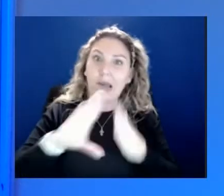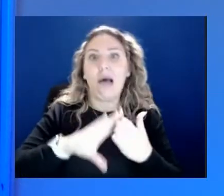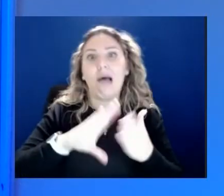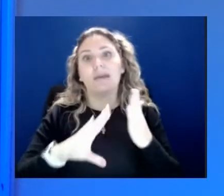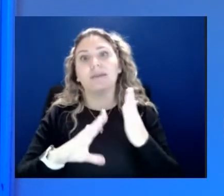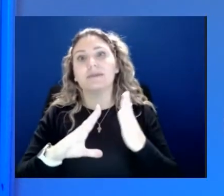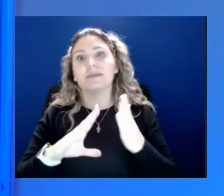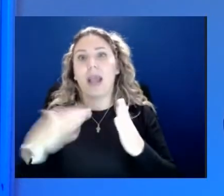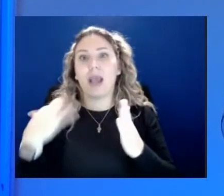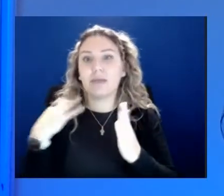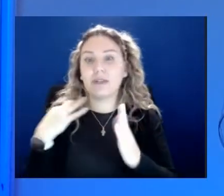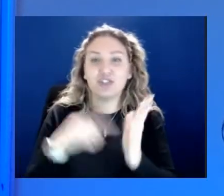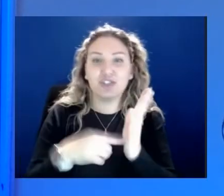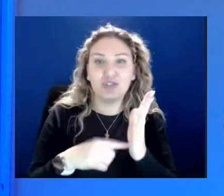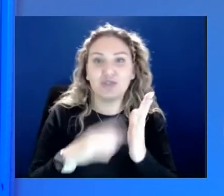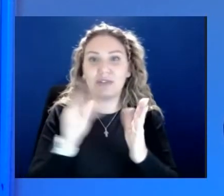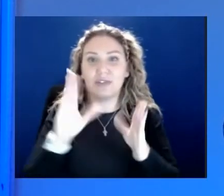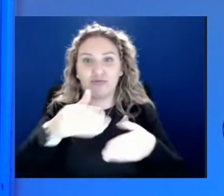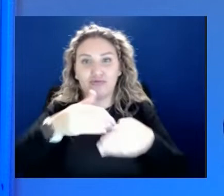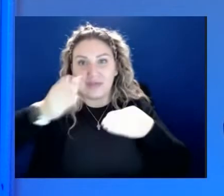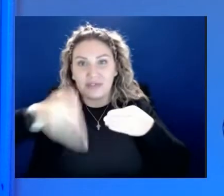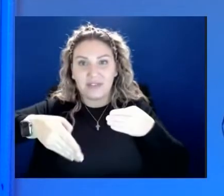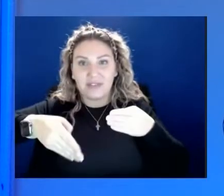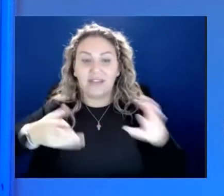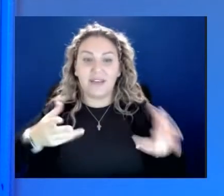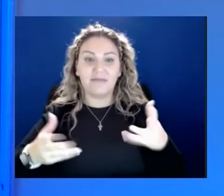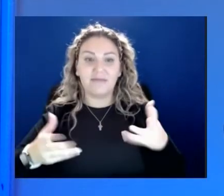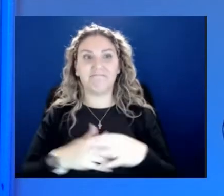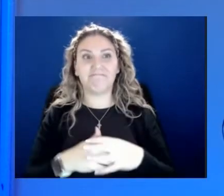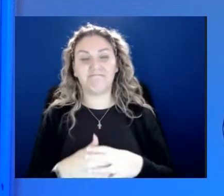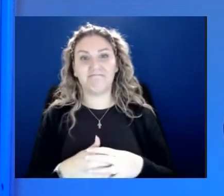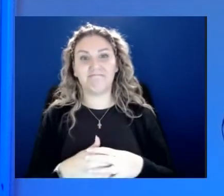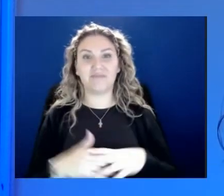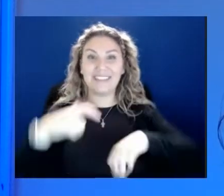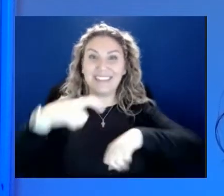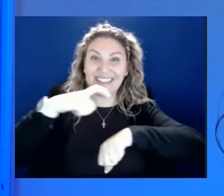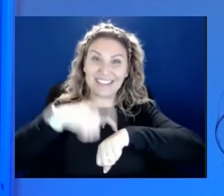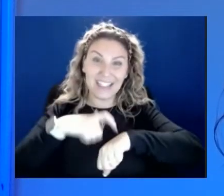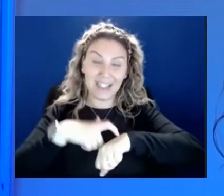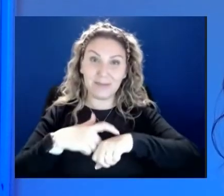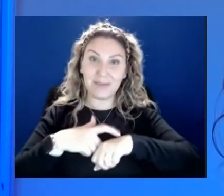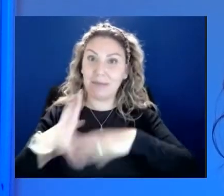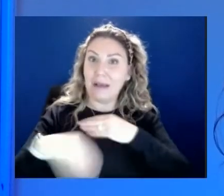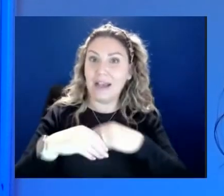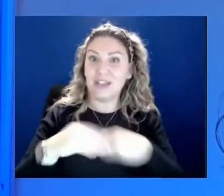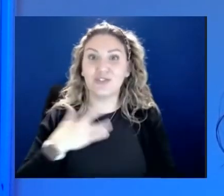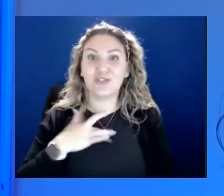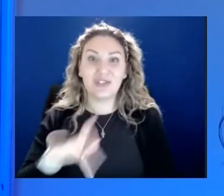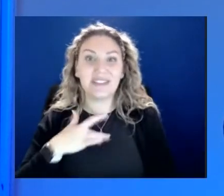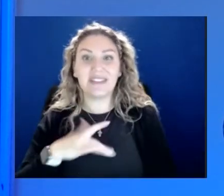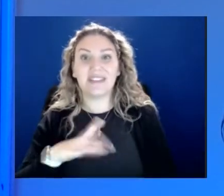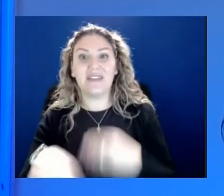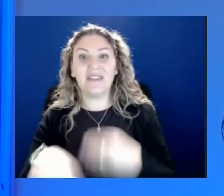they're at, and times to be extra sensitive to adding things to their schedule, or